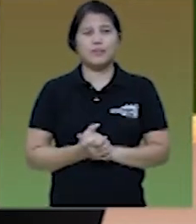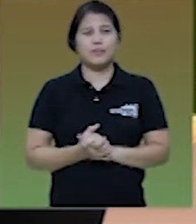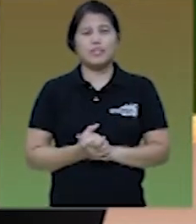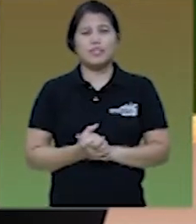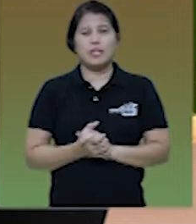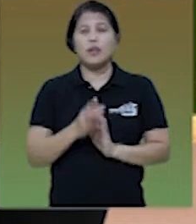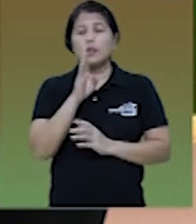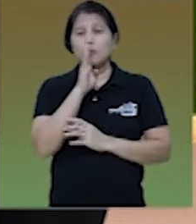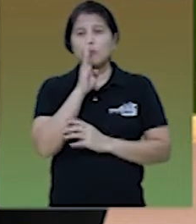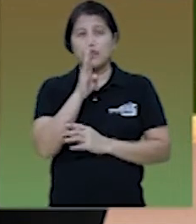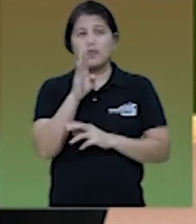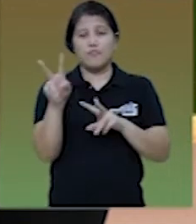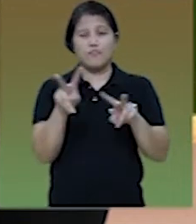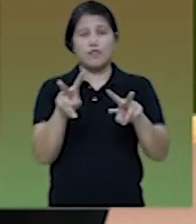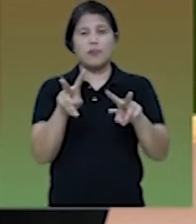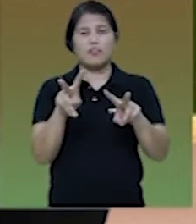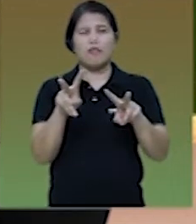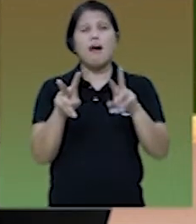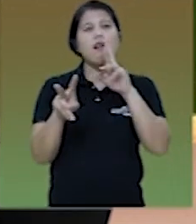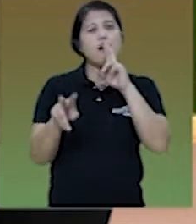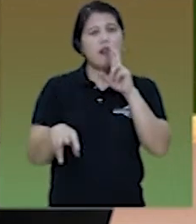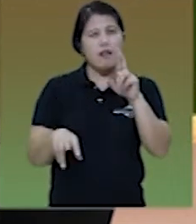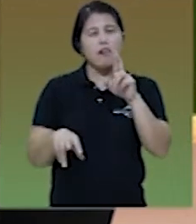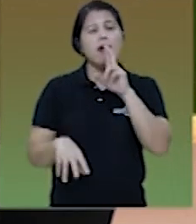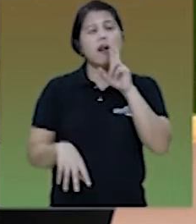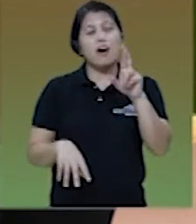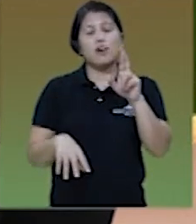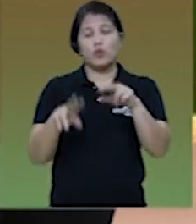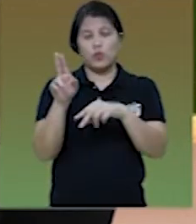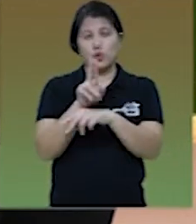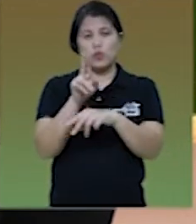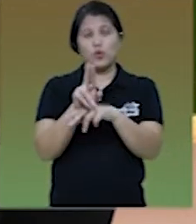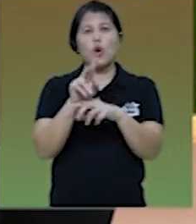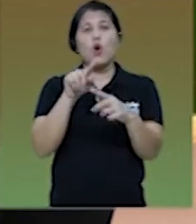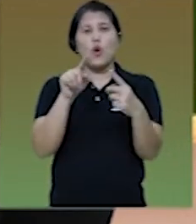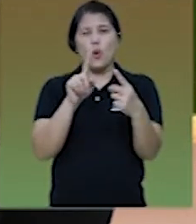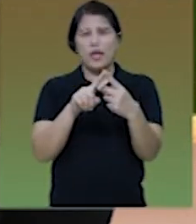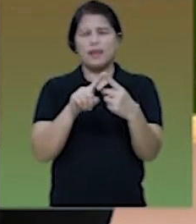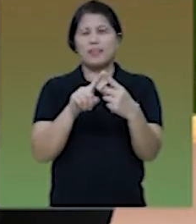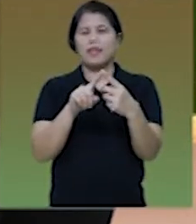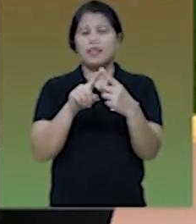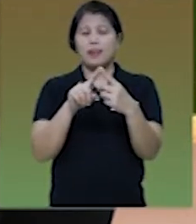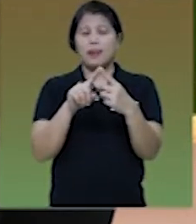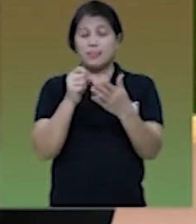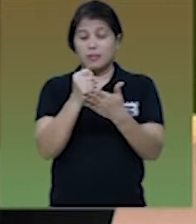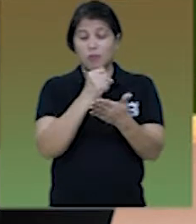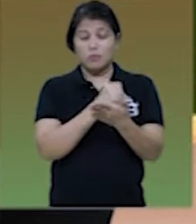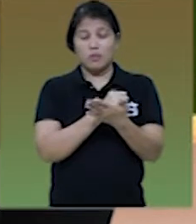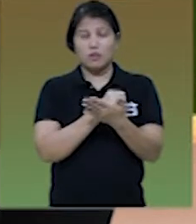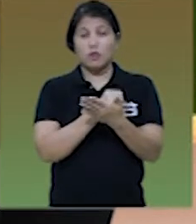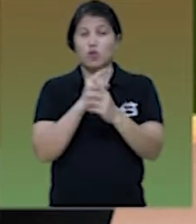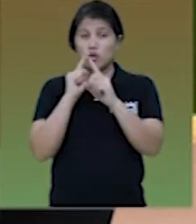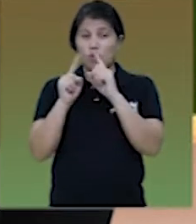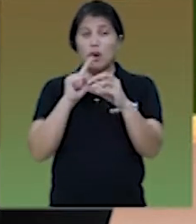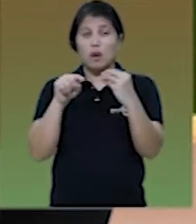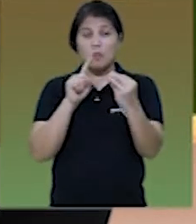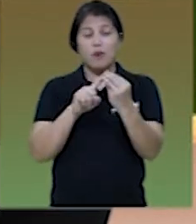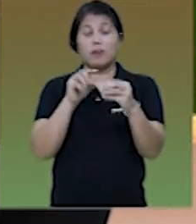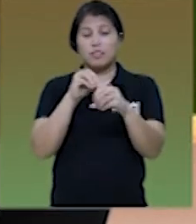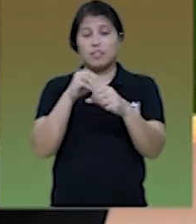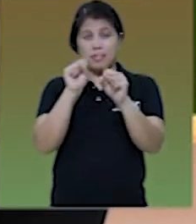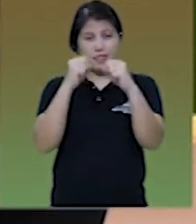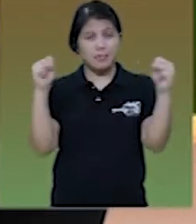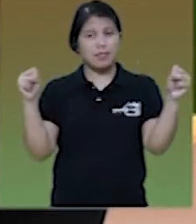The be verb is are. Are is used when the subject or the one being talked about in the